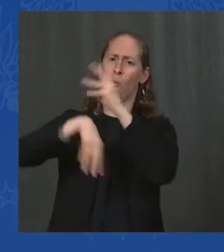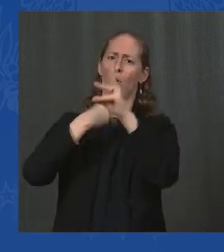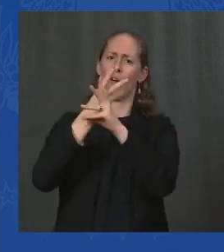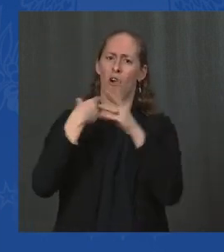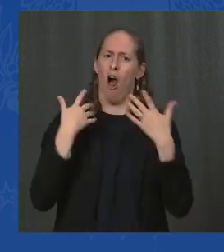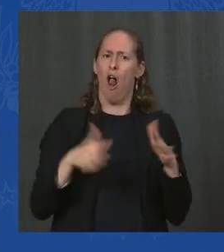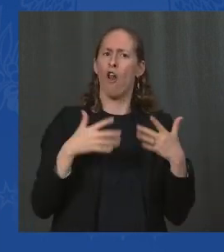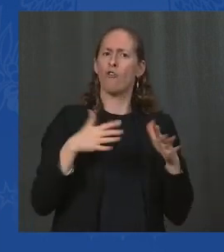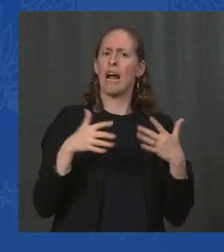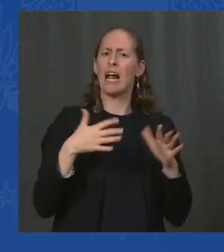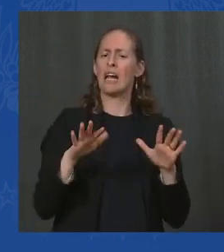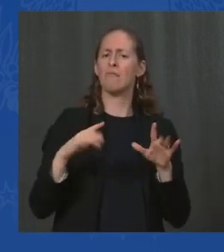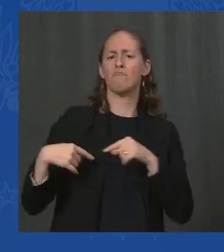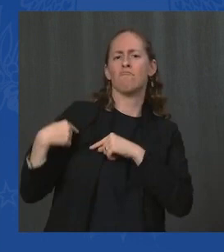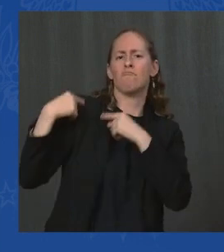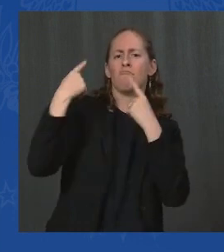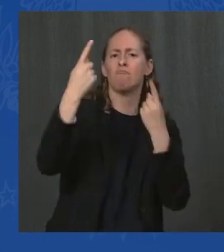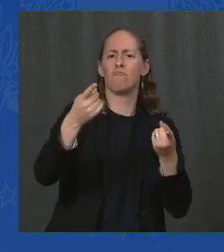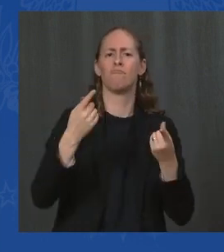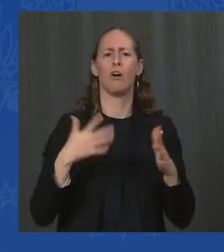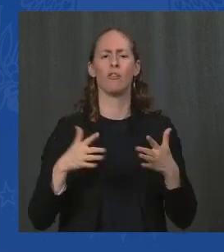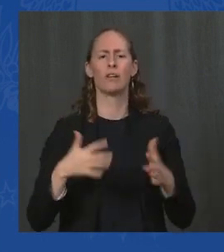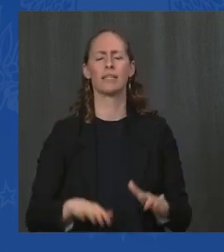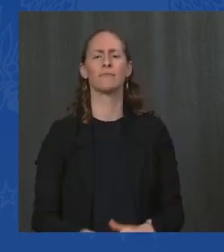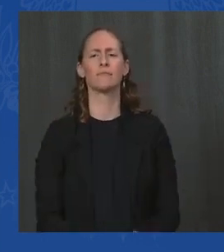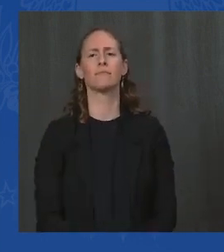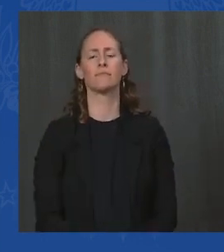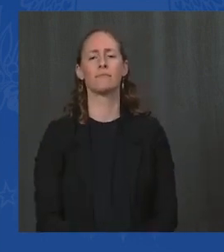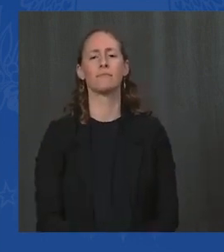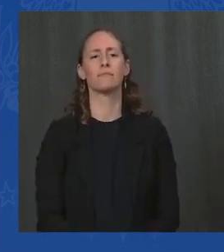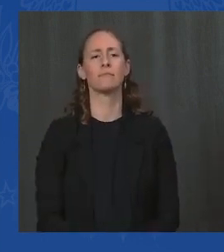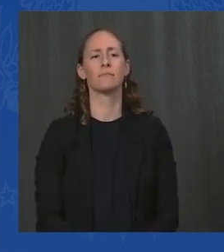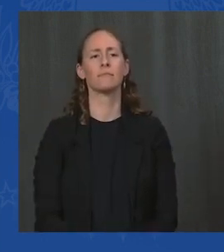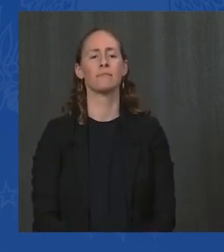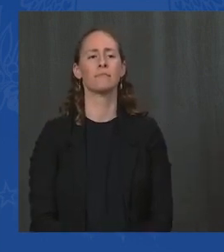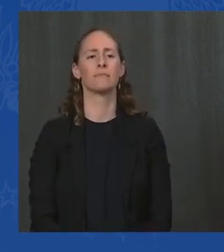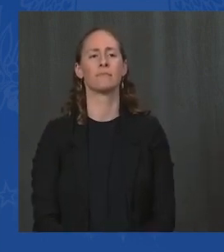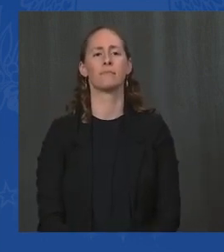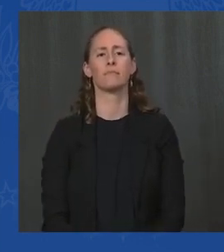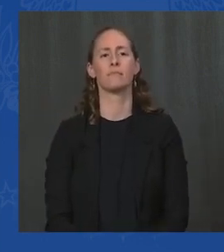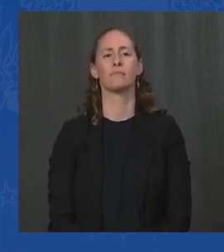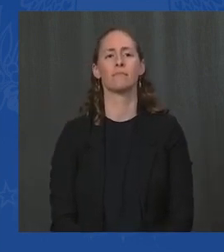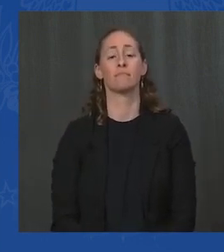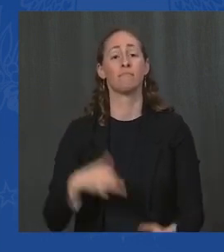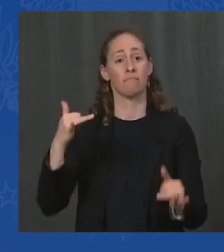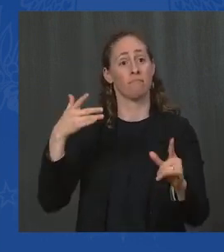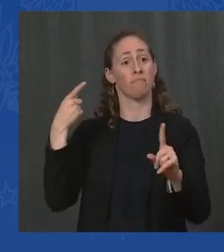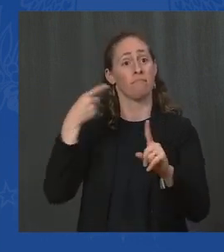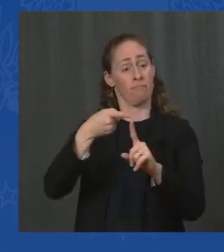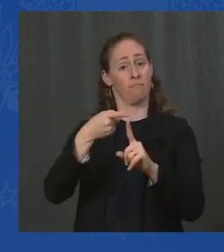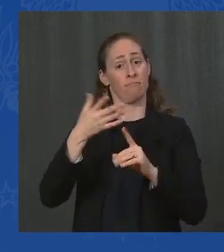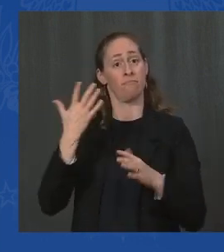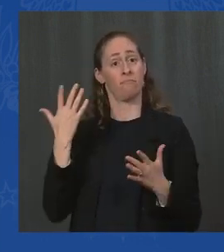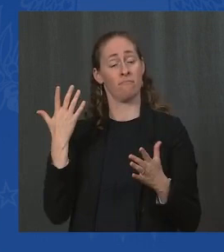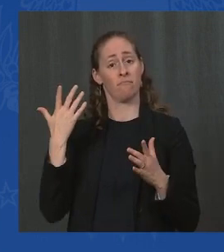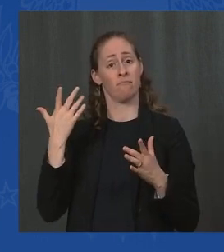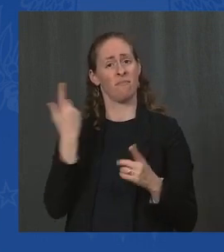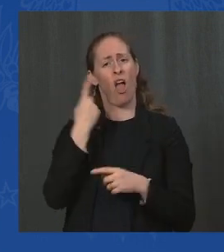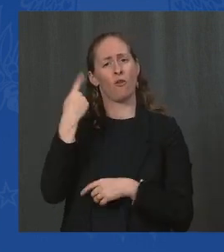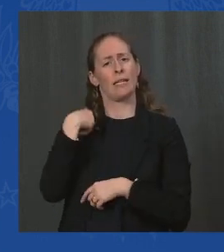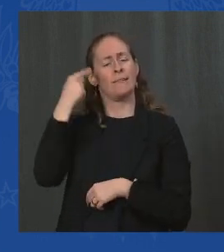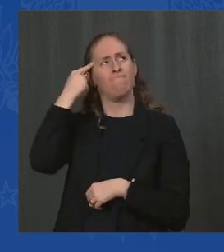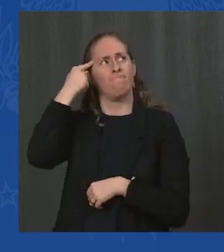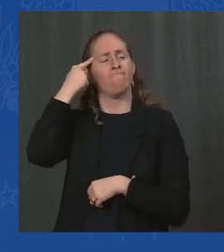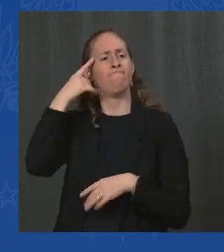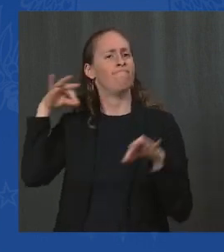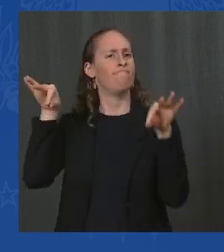And I've been clear that human rights will be the center of our foreign policy. But the way to do that is not through endless